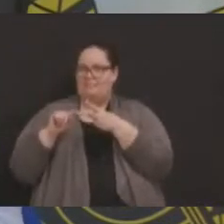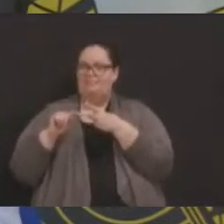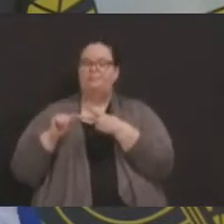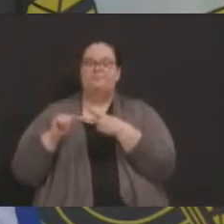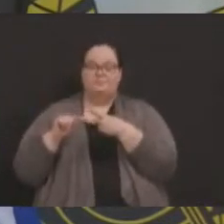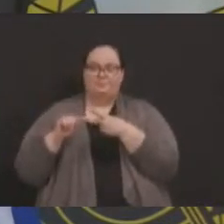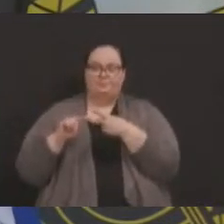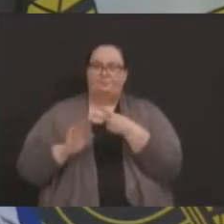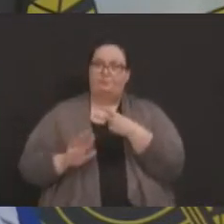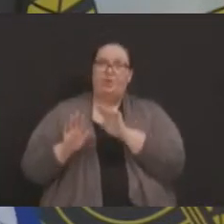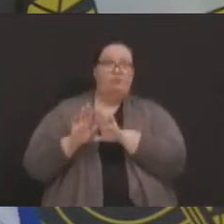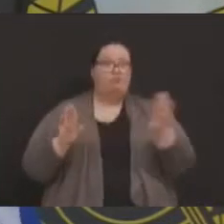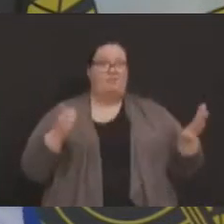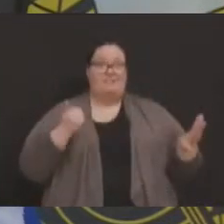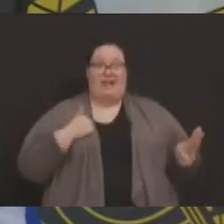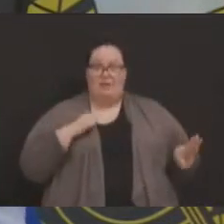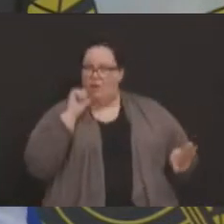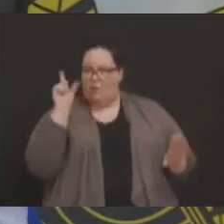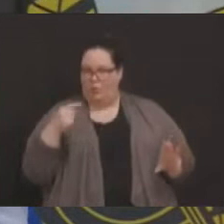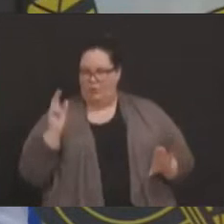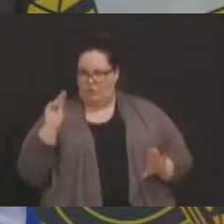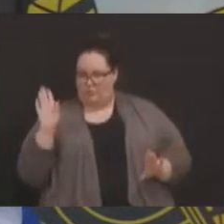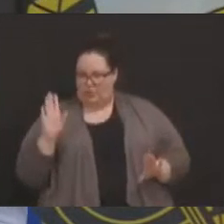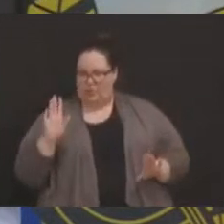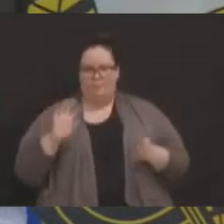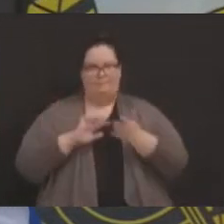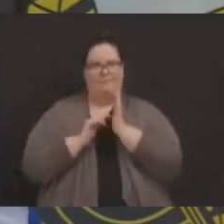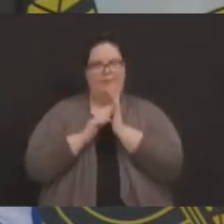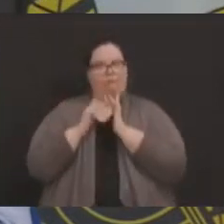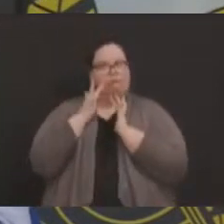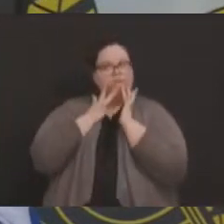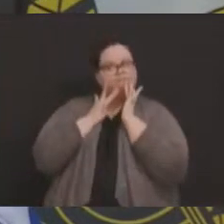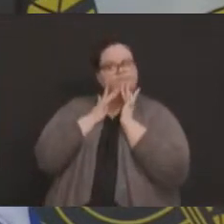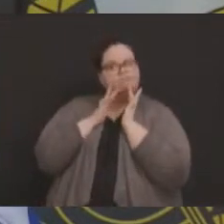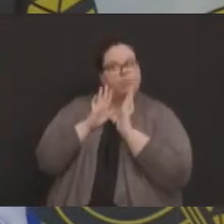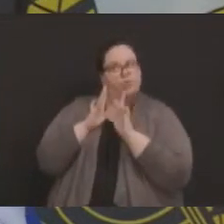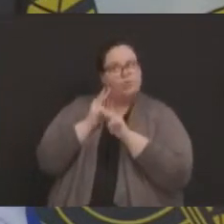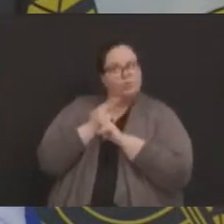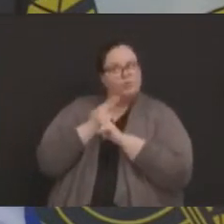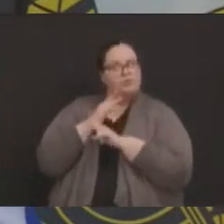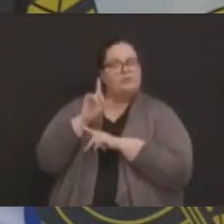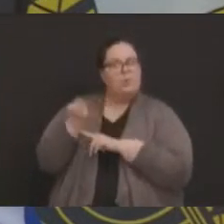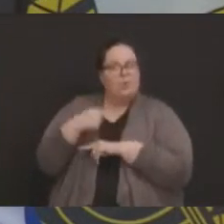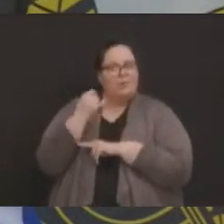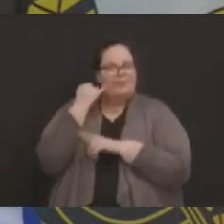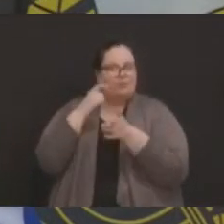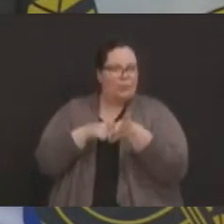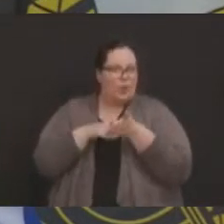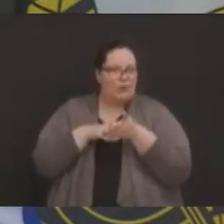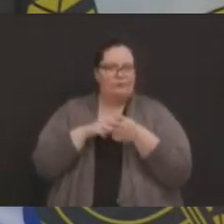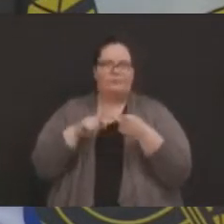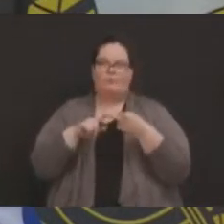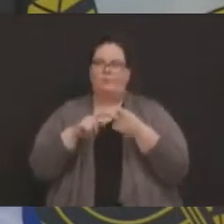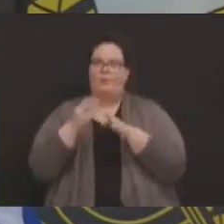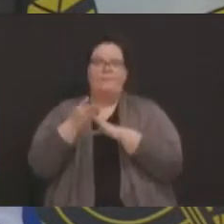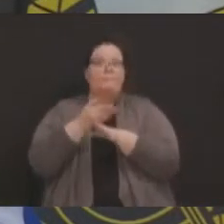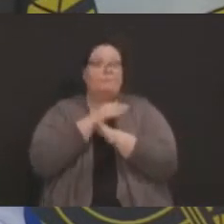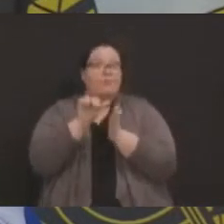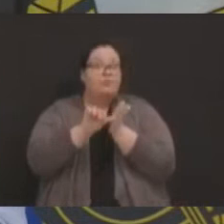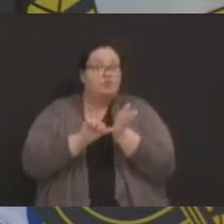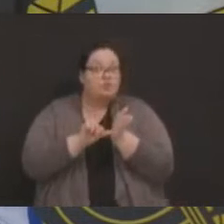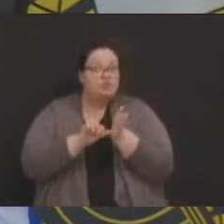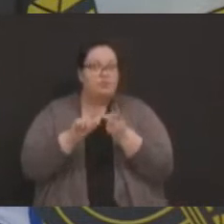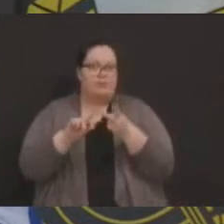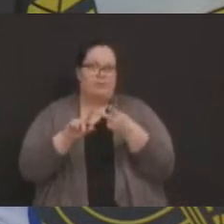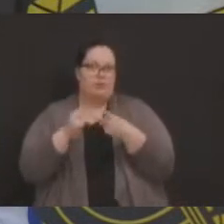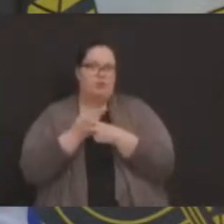pre-ops, we do it for some long-term care facility outbreaks early on, and again, it can be used for symptomatic or asymptomatic people.